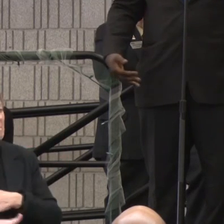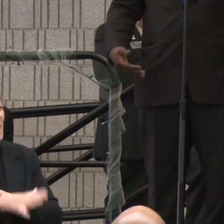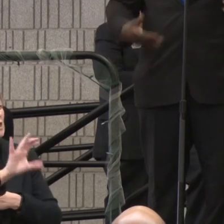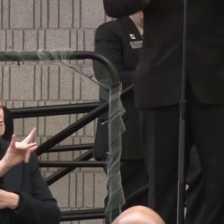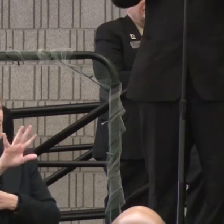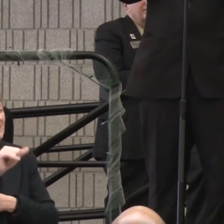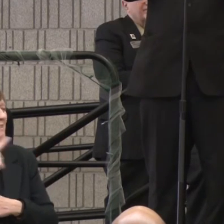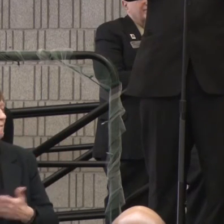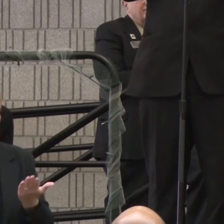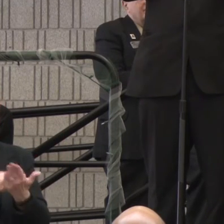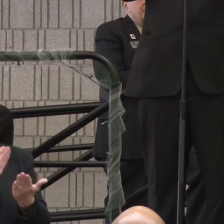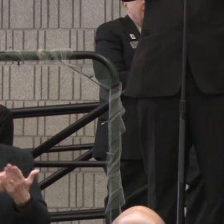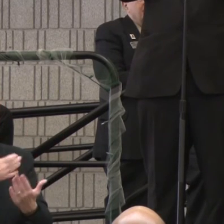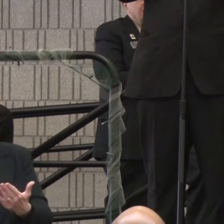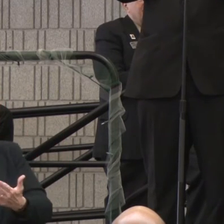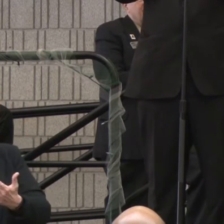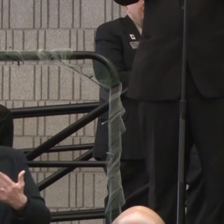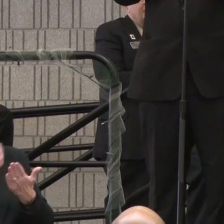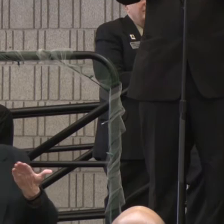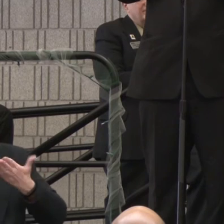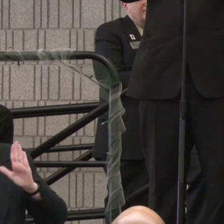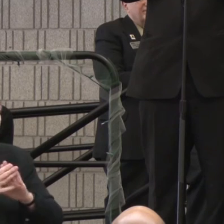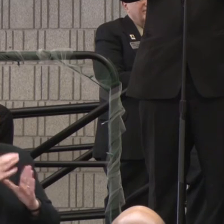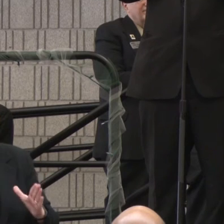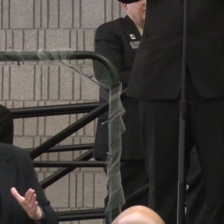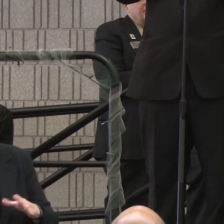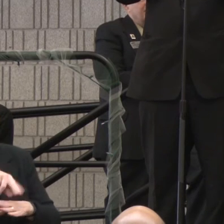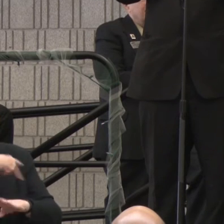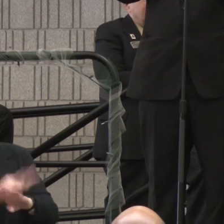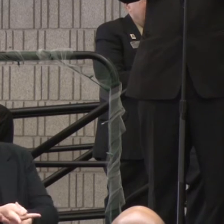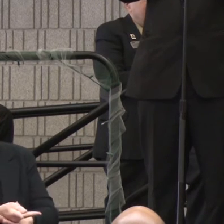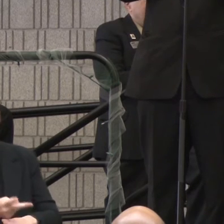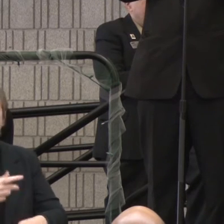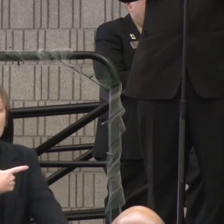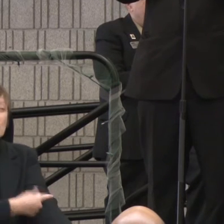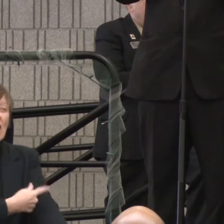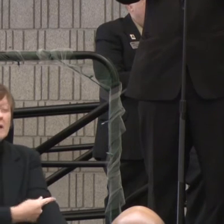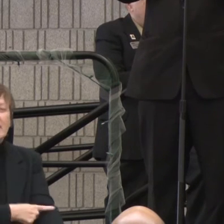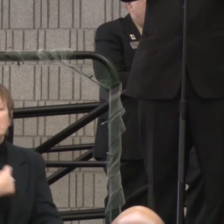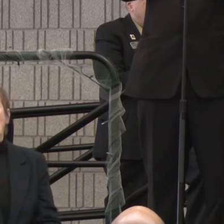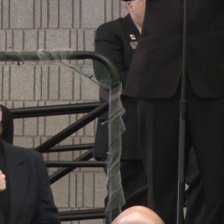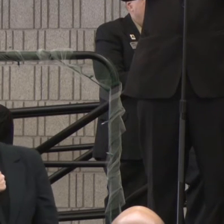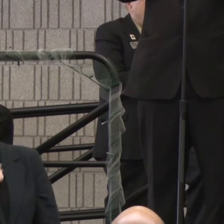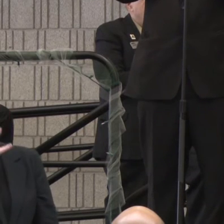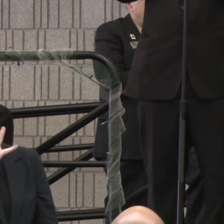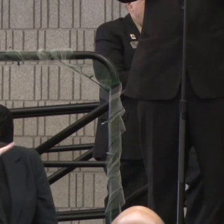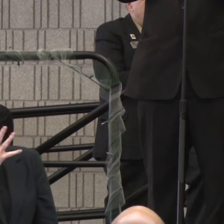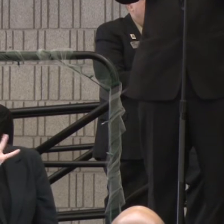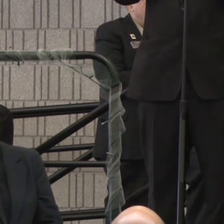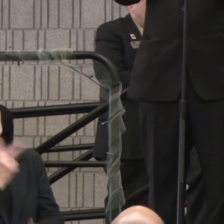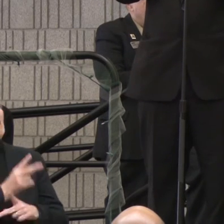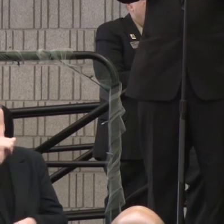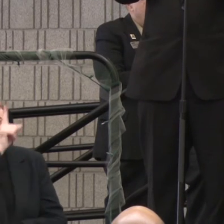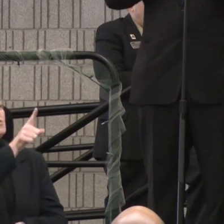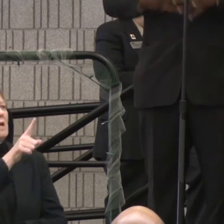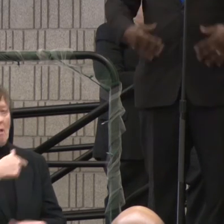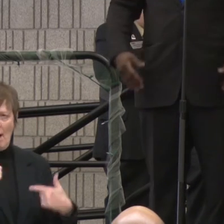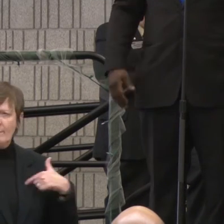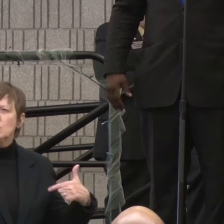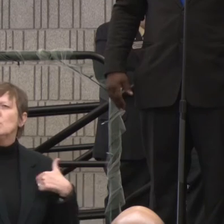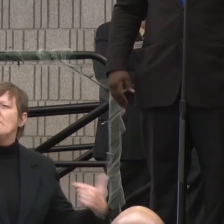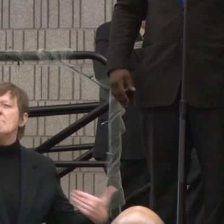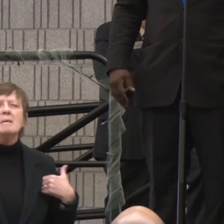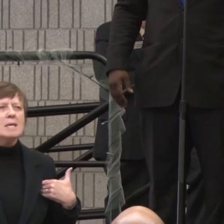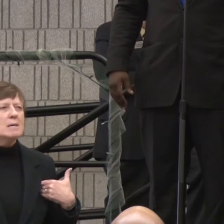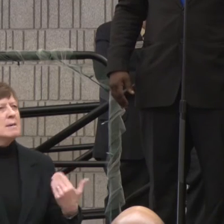the Benjamins got a chokehold on my community's neck. Adrenaline junkies murmur irregular mantras like, keep it real. I'ma do me.